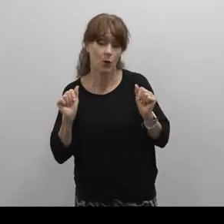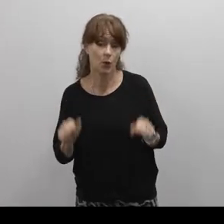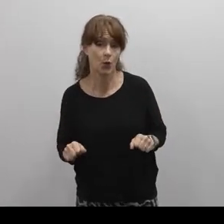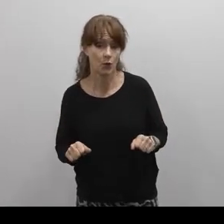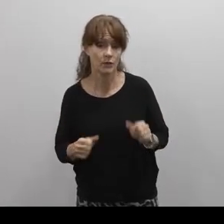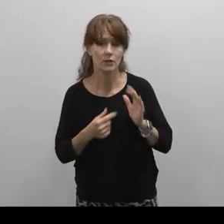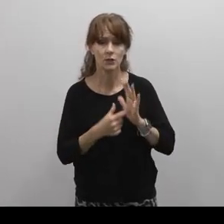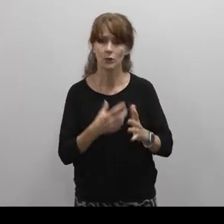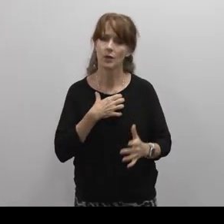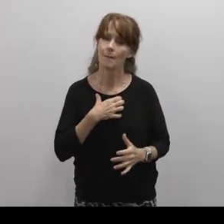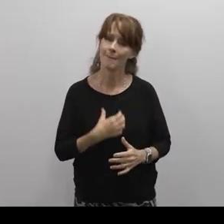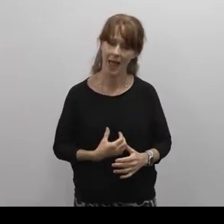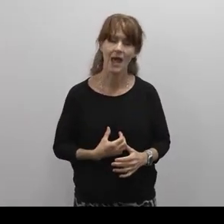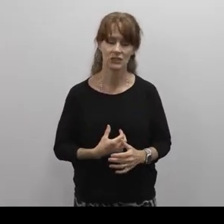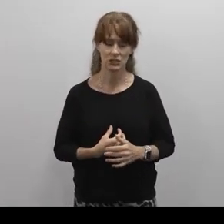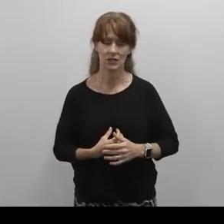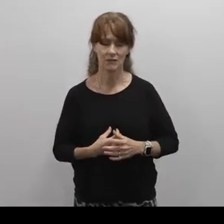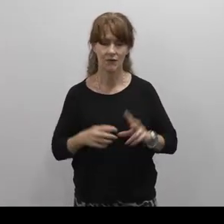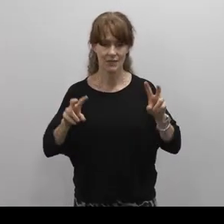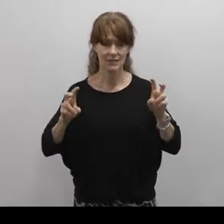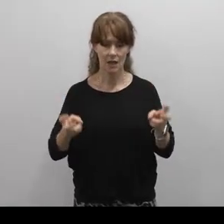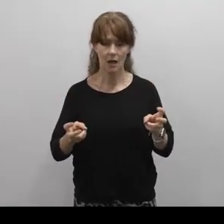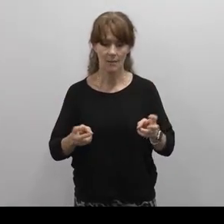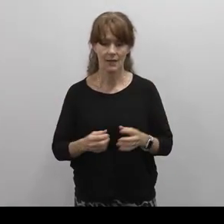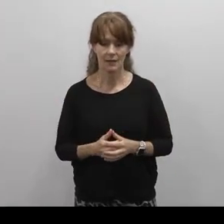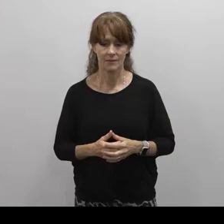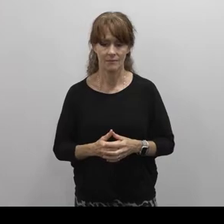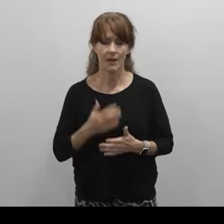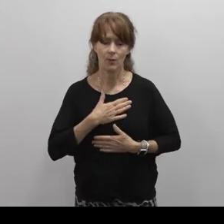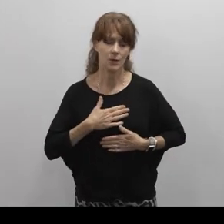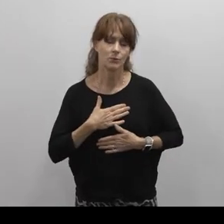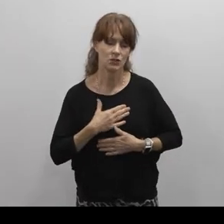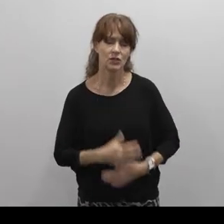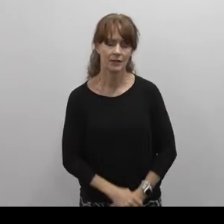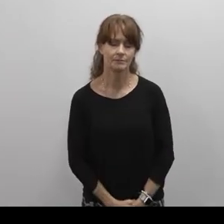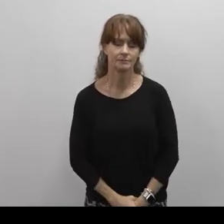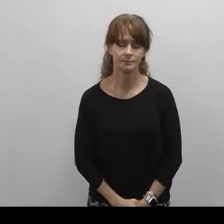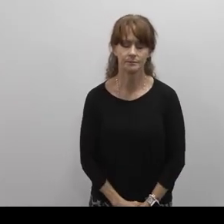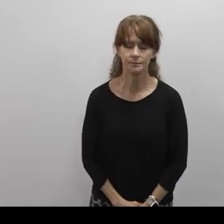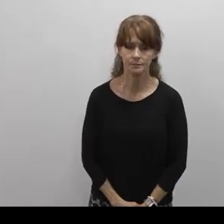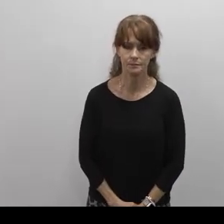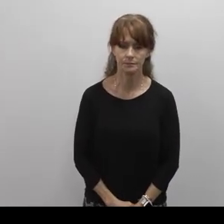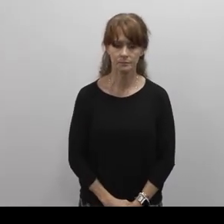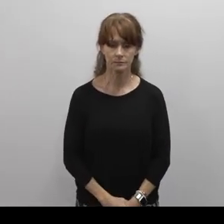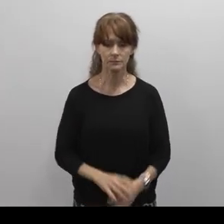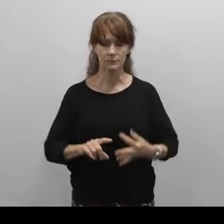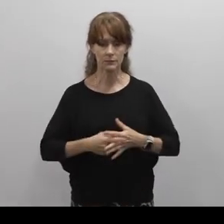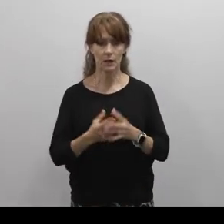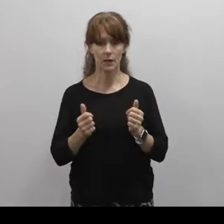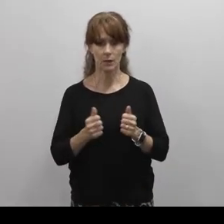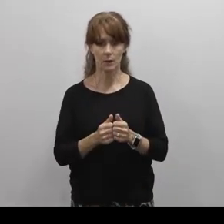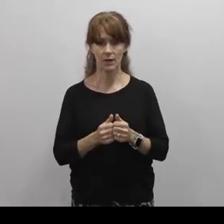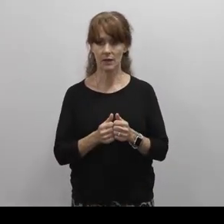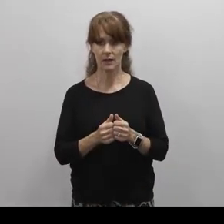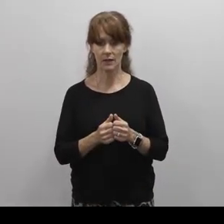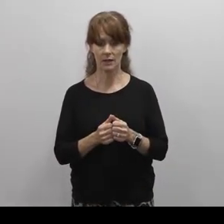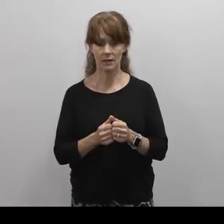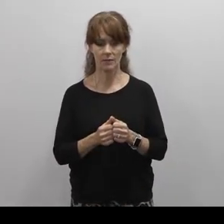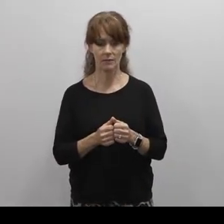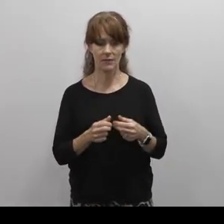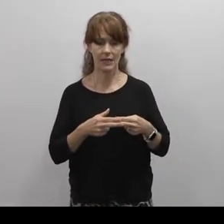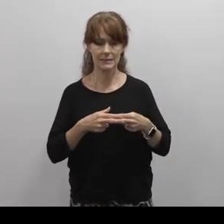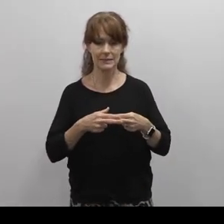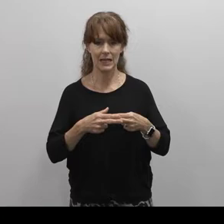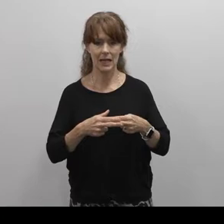it just shows their passion for this particular topic, which we can appreciate. So I'm starting with, and again, this is a slide we've shared